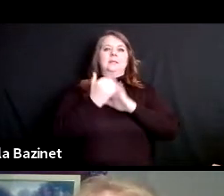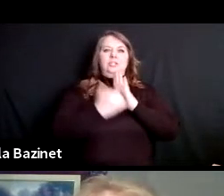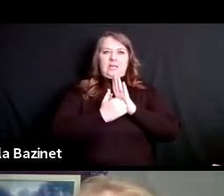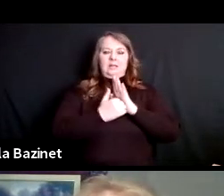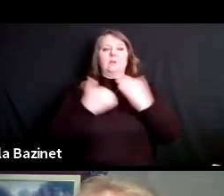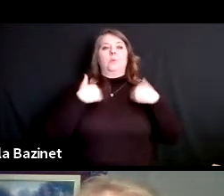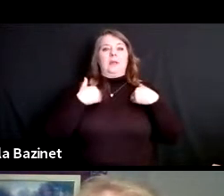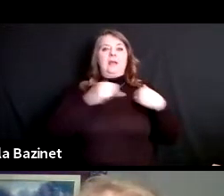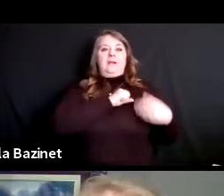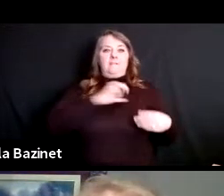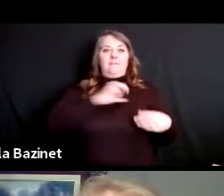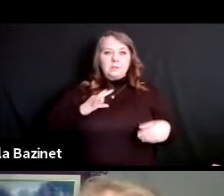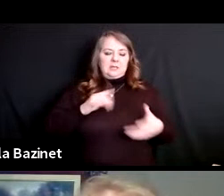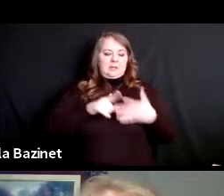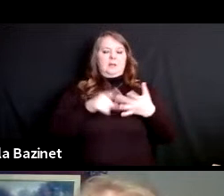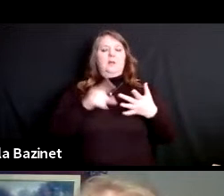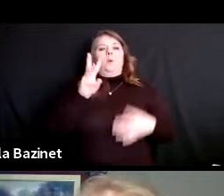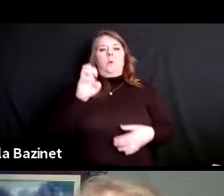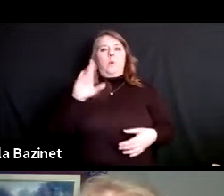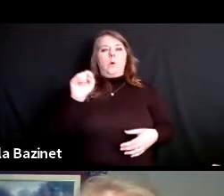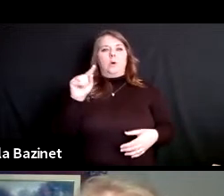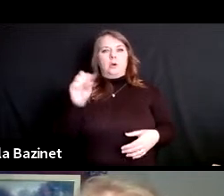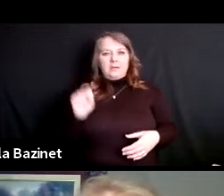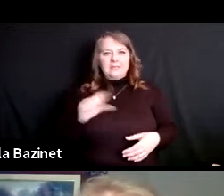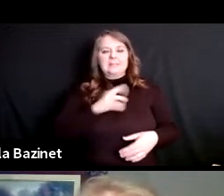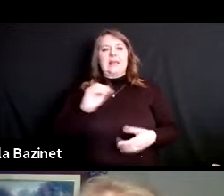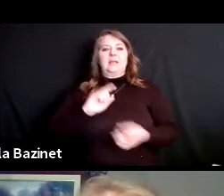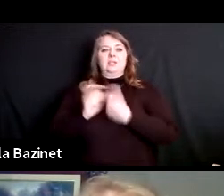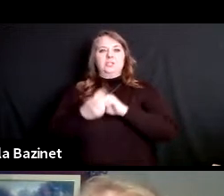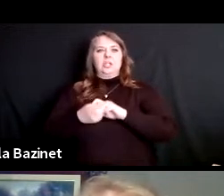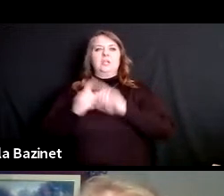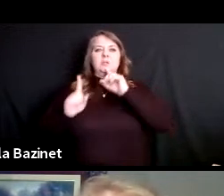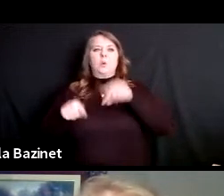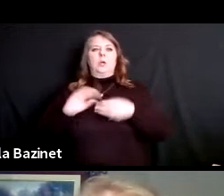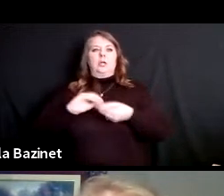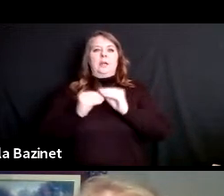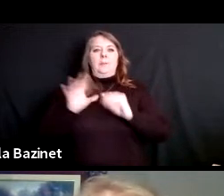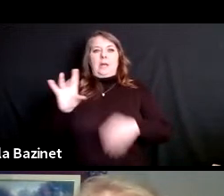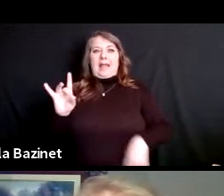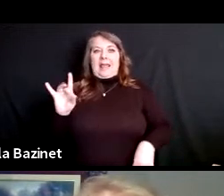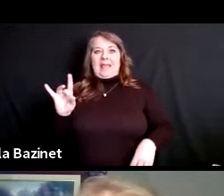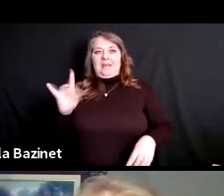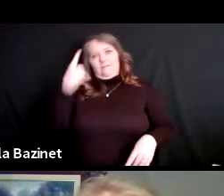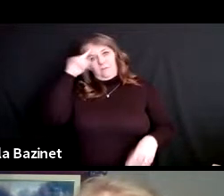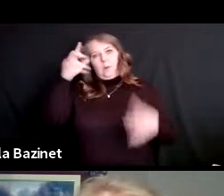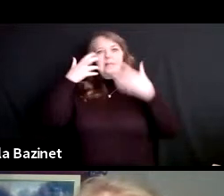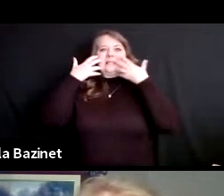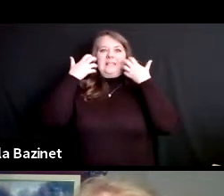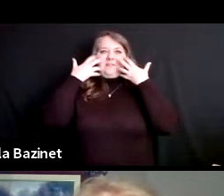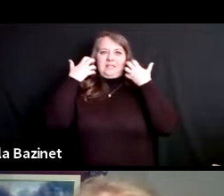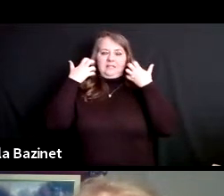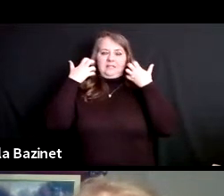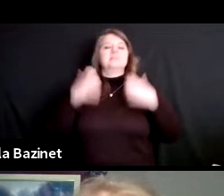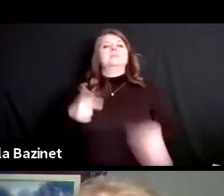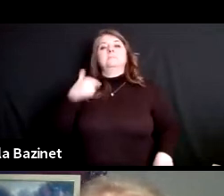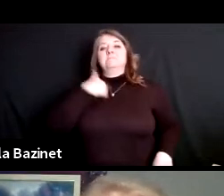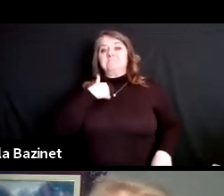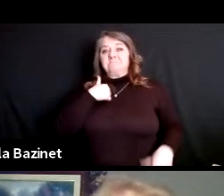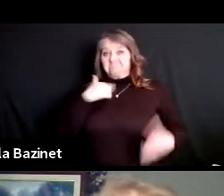personnel, warrants, and change order number 8 at Stevens Middle School. I would entertain a